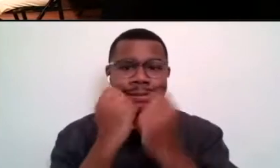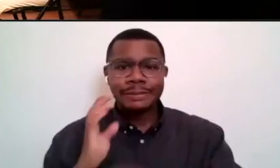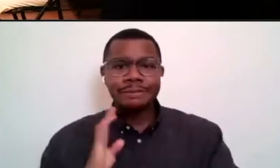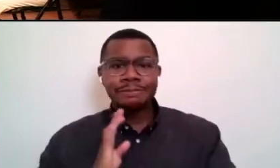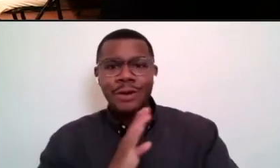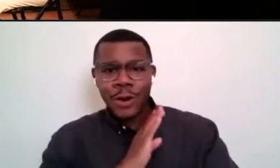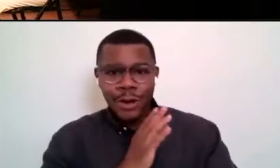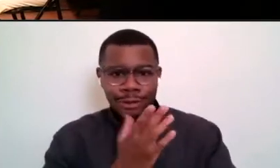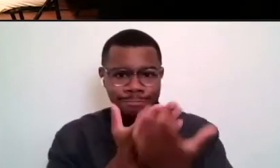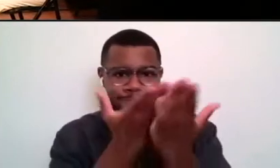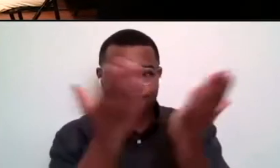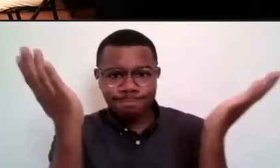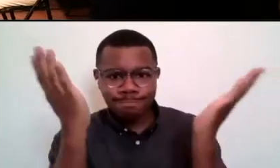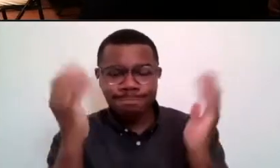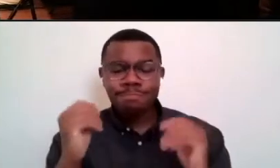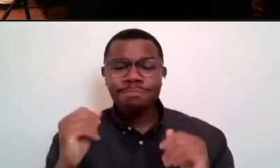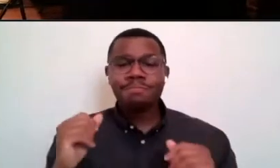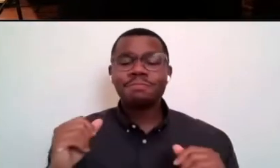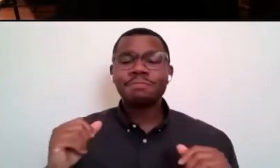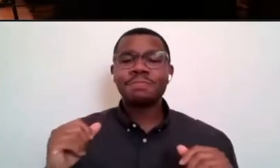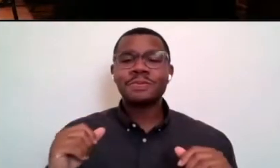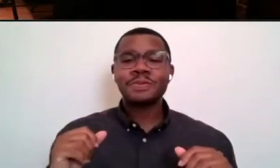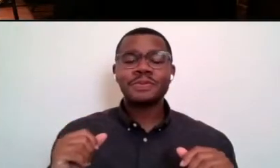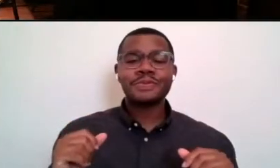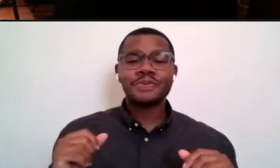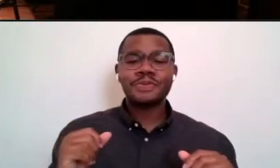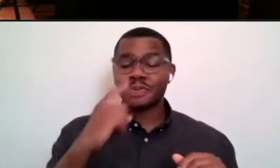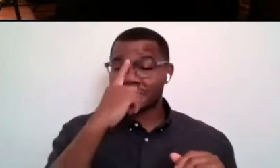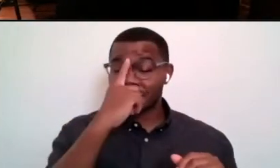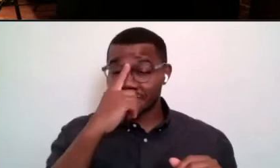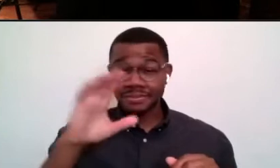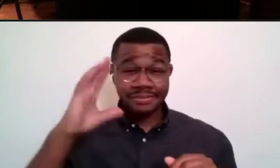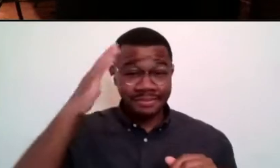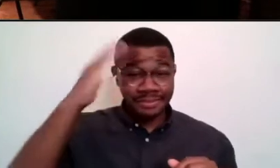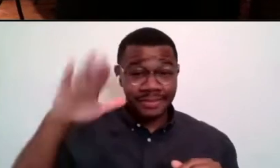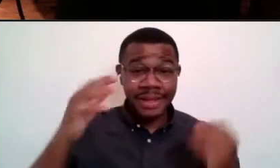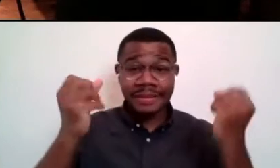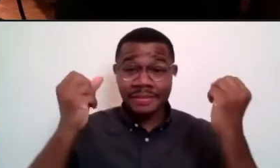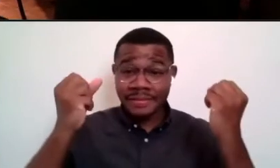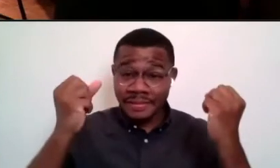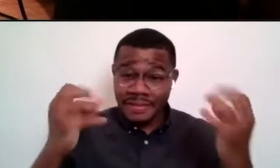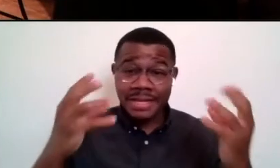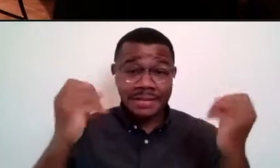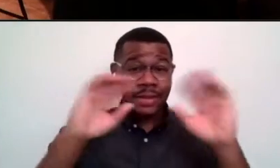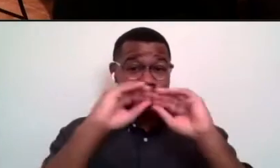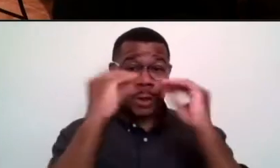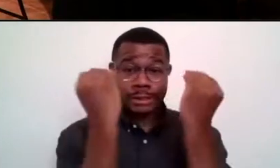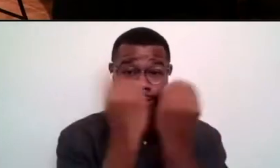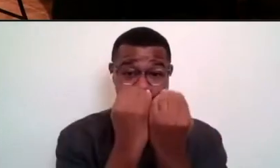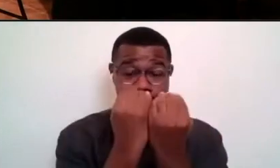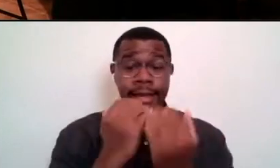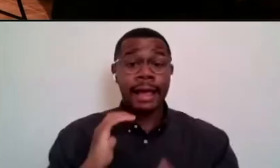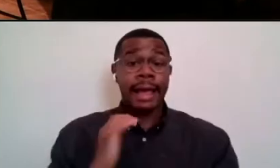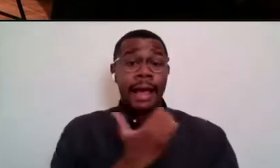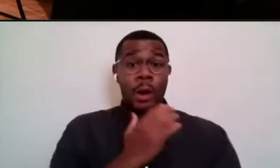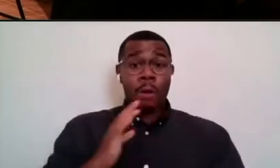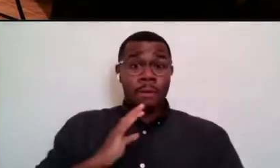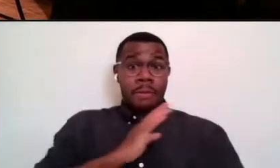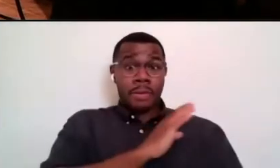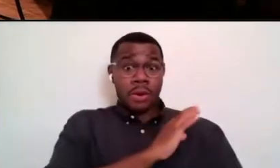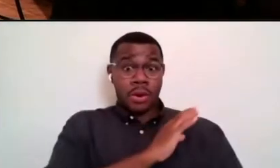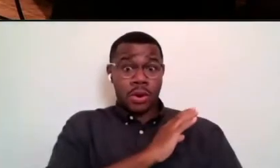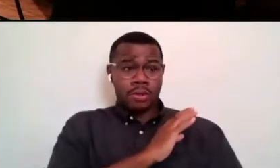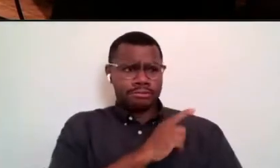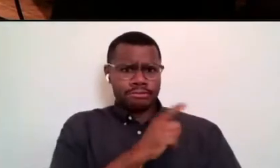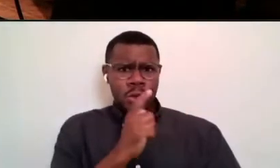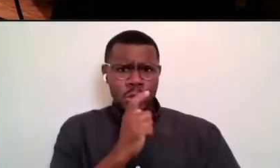I don't know if everyone knows, but like many organizations like NET, our board is made up completely of working artists